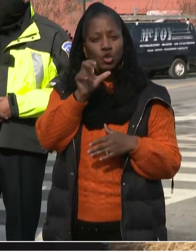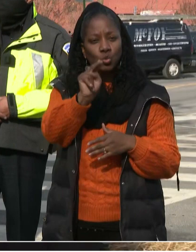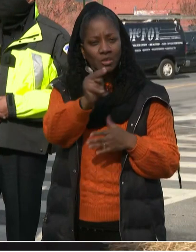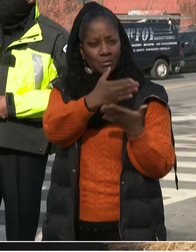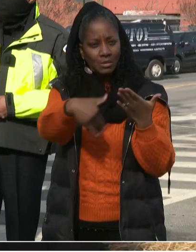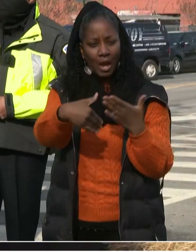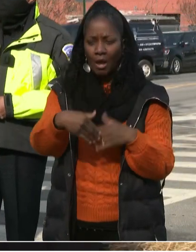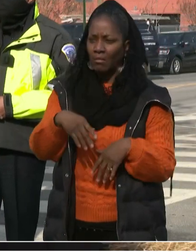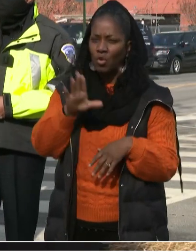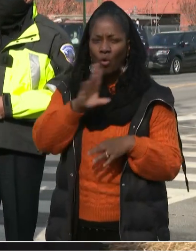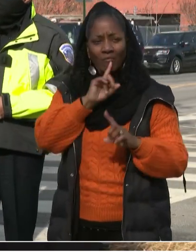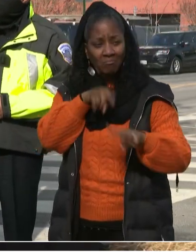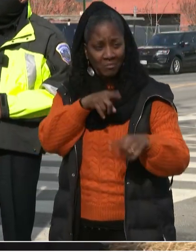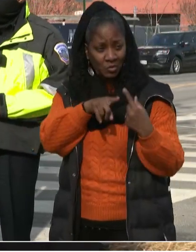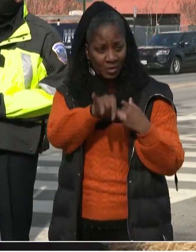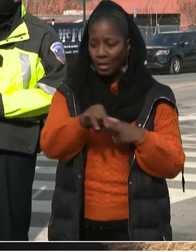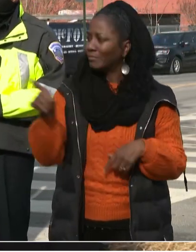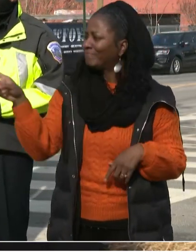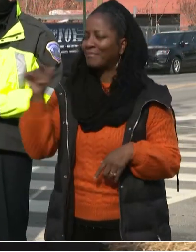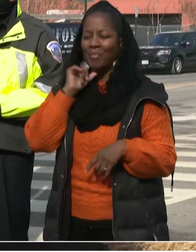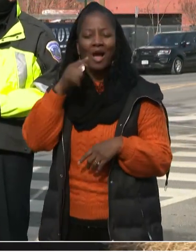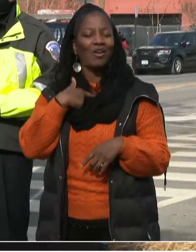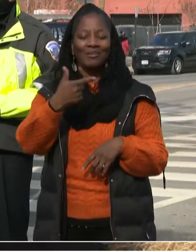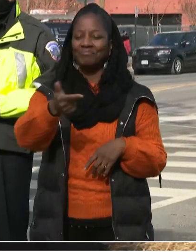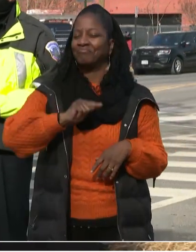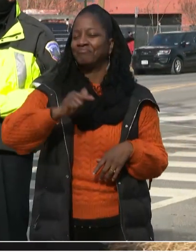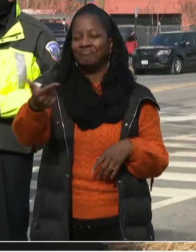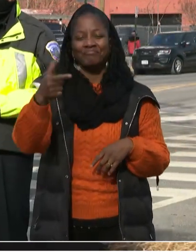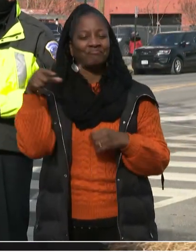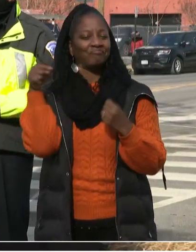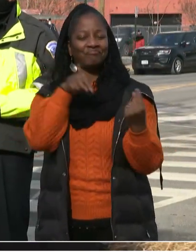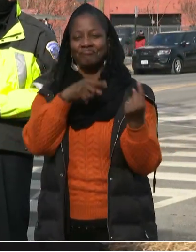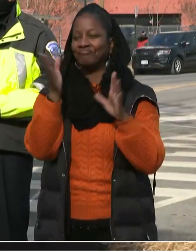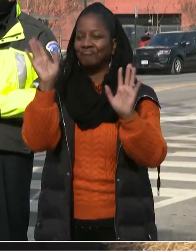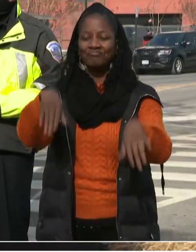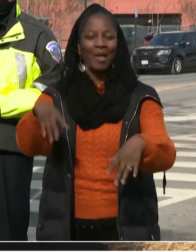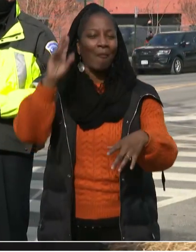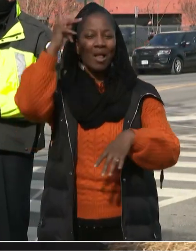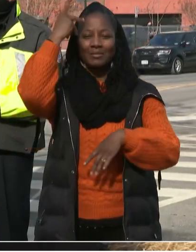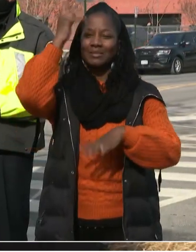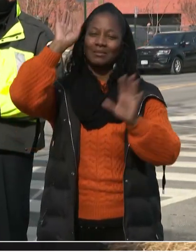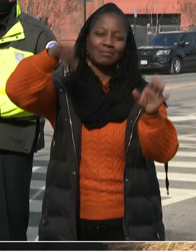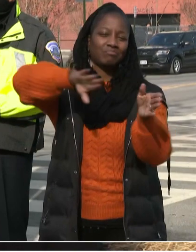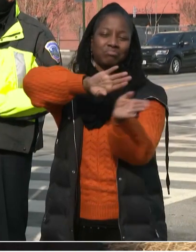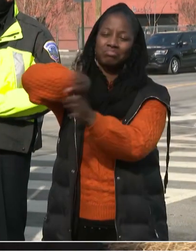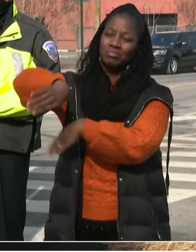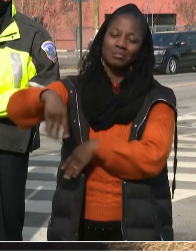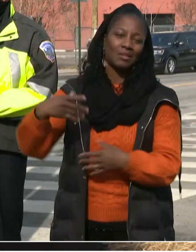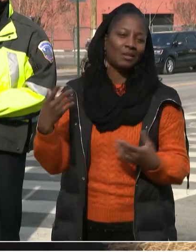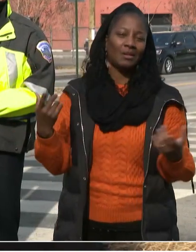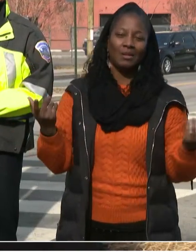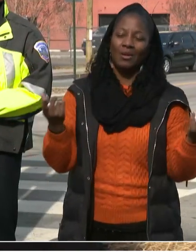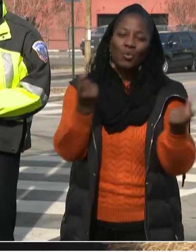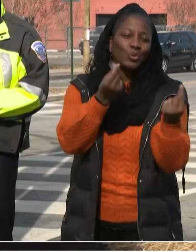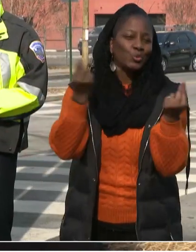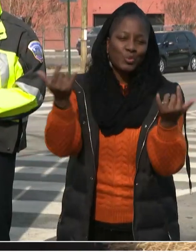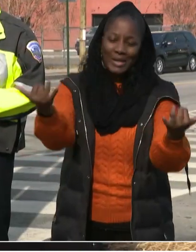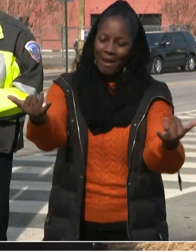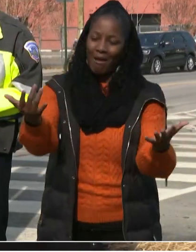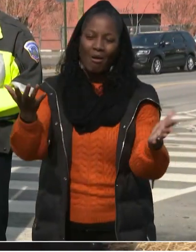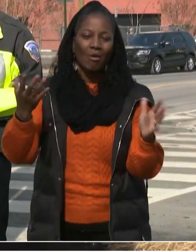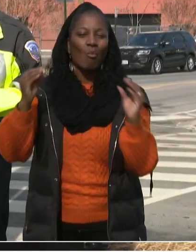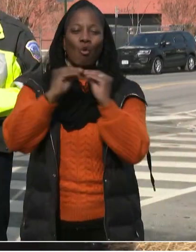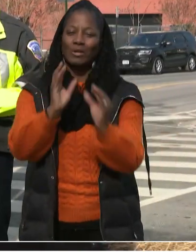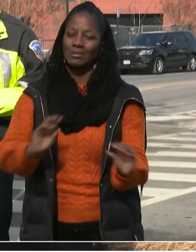that? I'm not going to go back and forth with like politics, because what we're doing right now is way